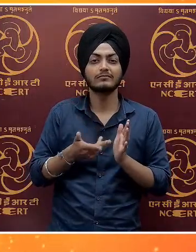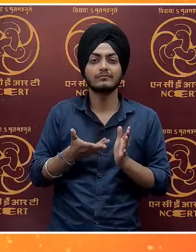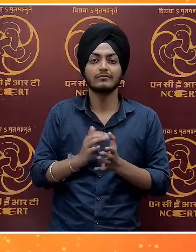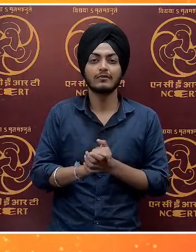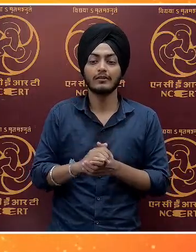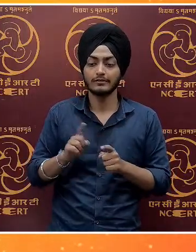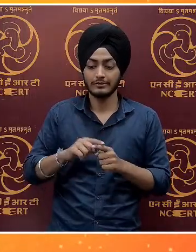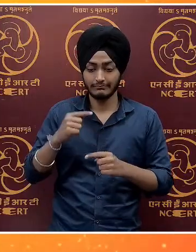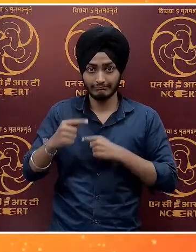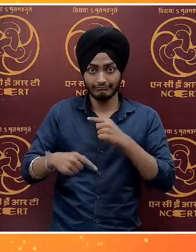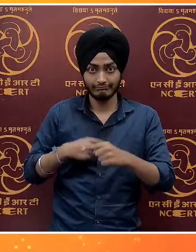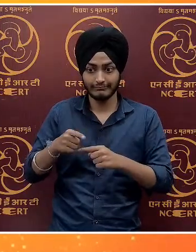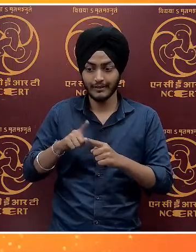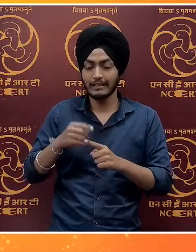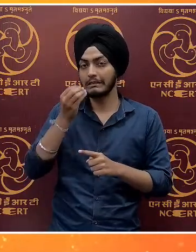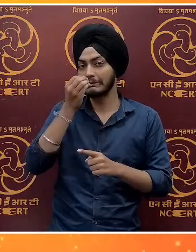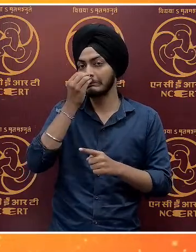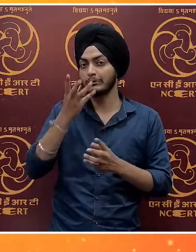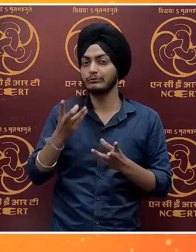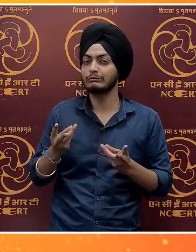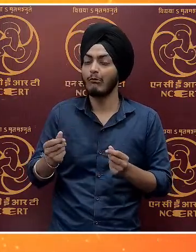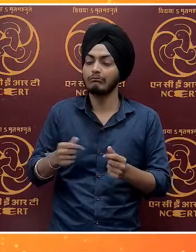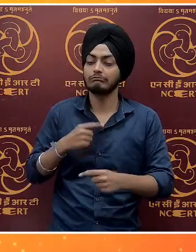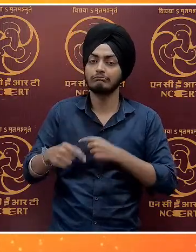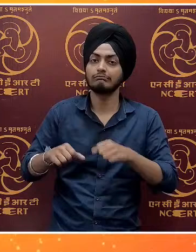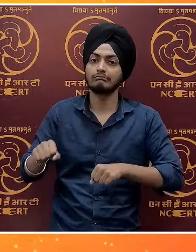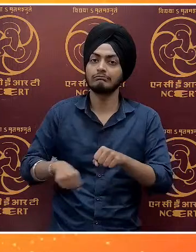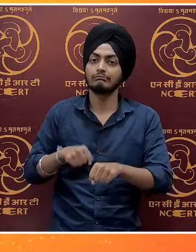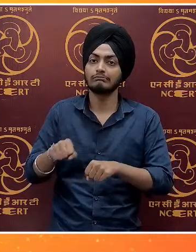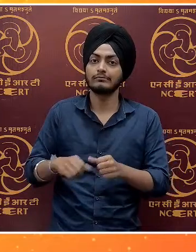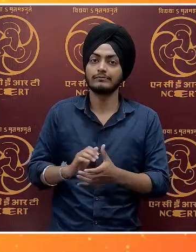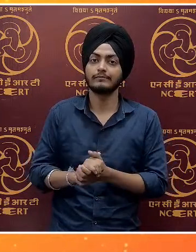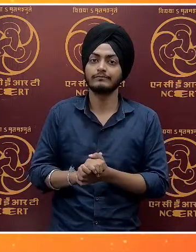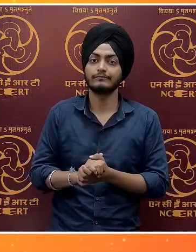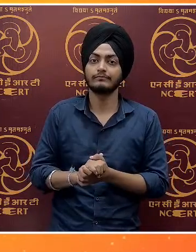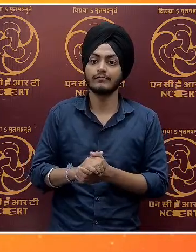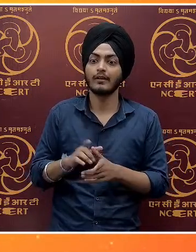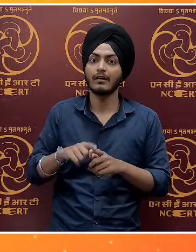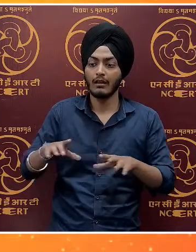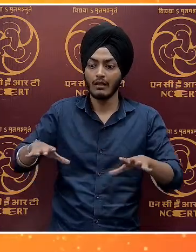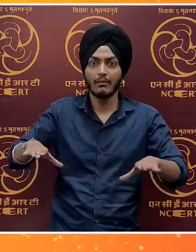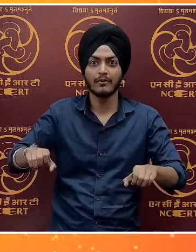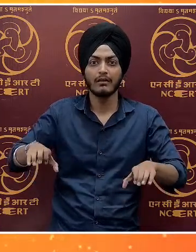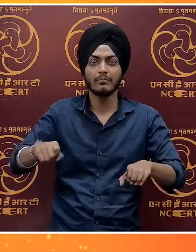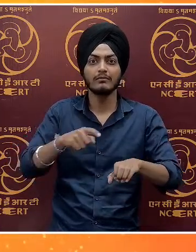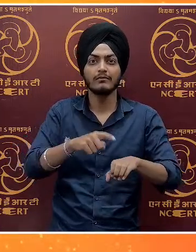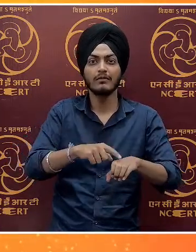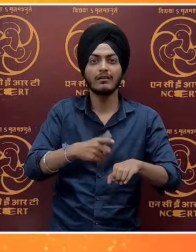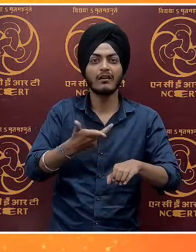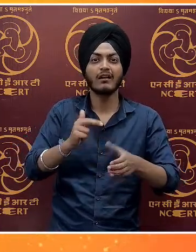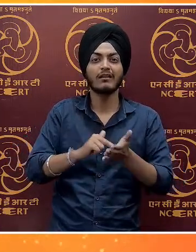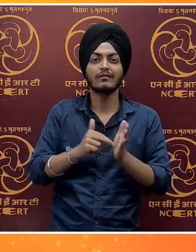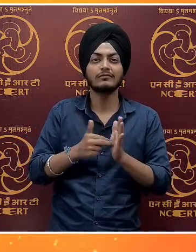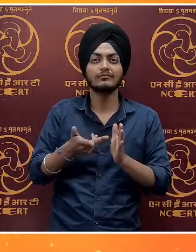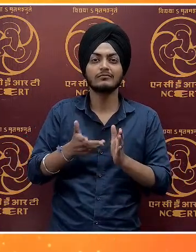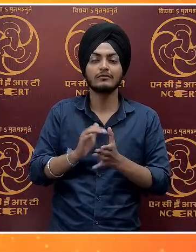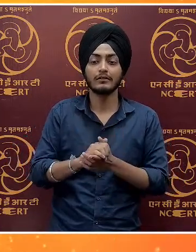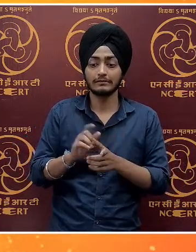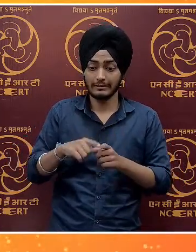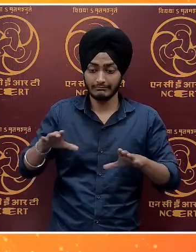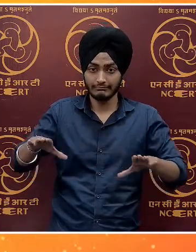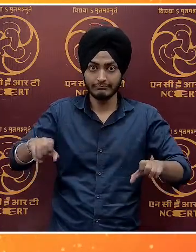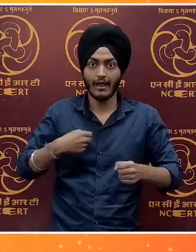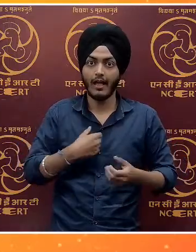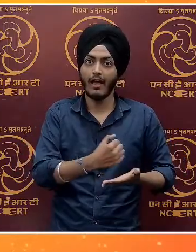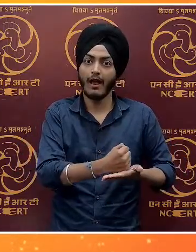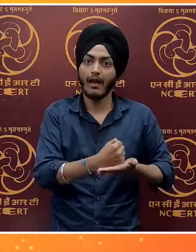can move ahead smoothly. Wonderful. And what's the purpose of having brake in the cycle? Oh, so at that I can stop my